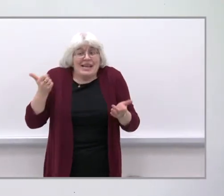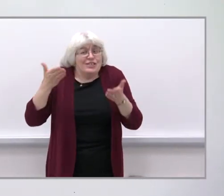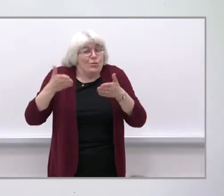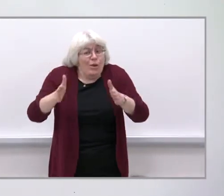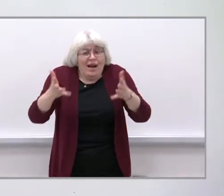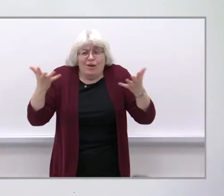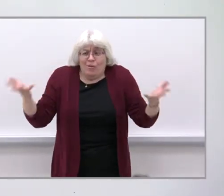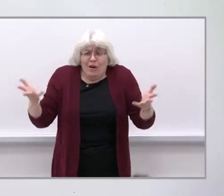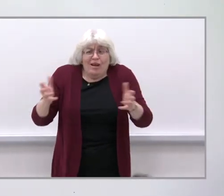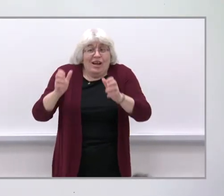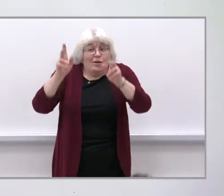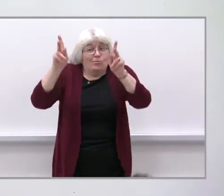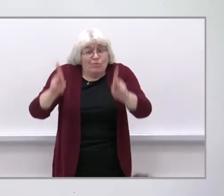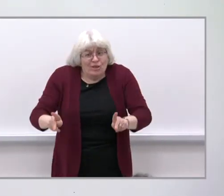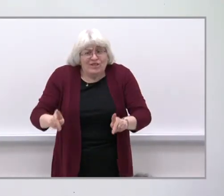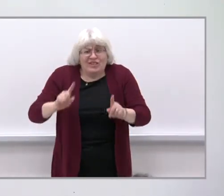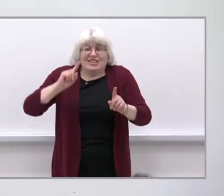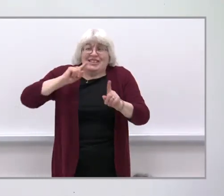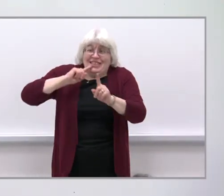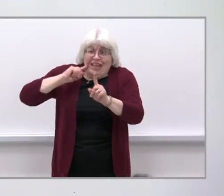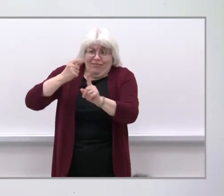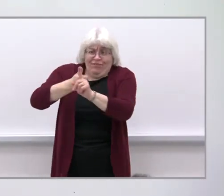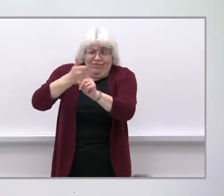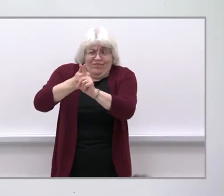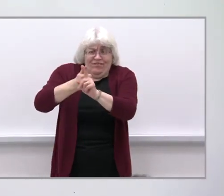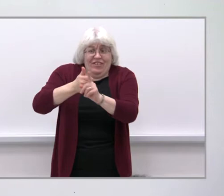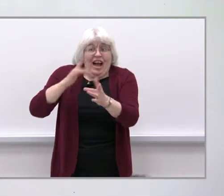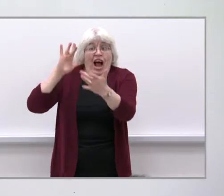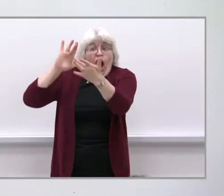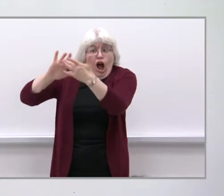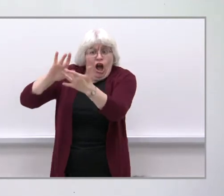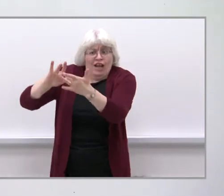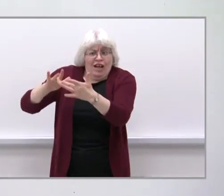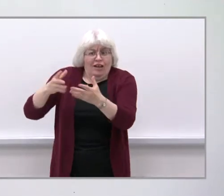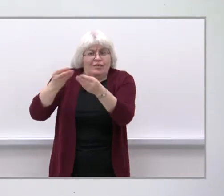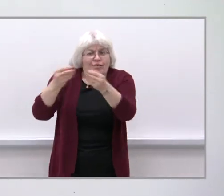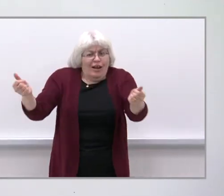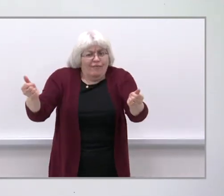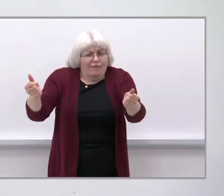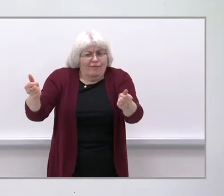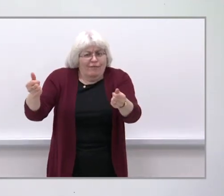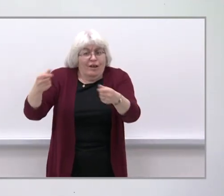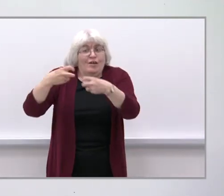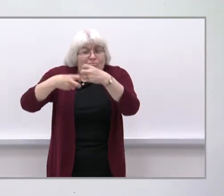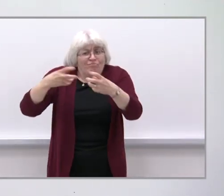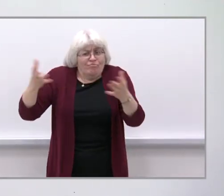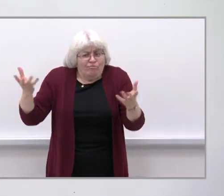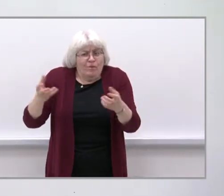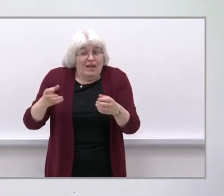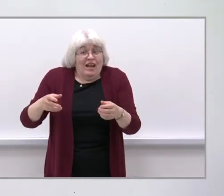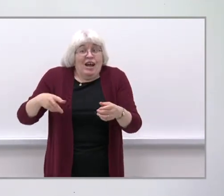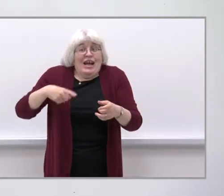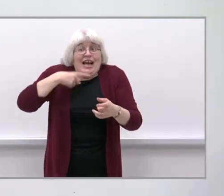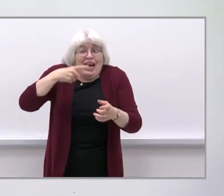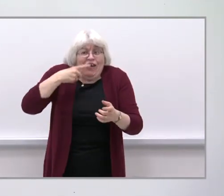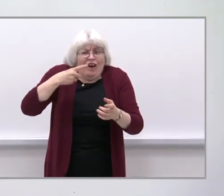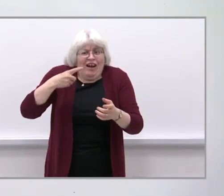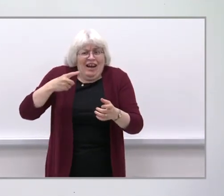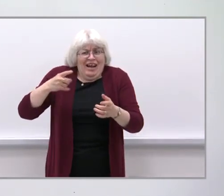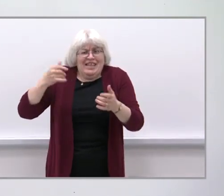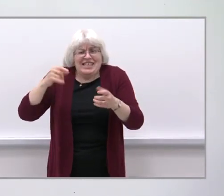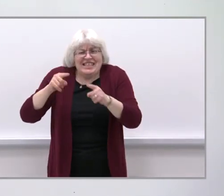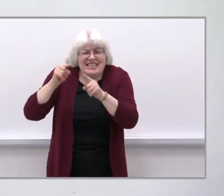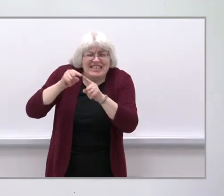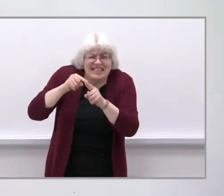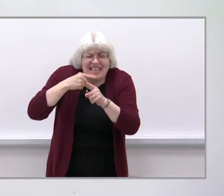I think the best way would be to have that person who is deaf, that you can contact them directly. You